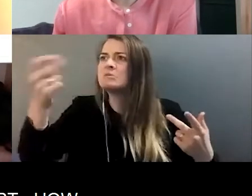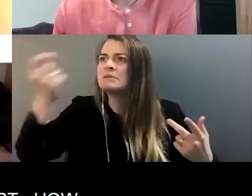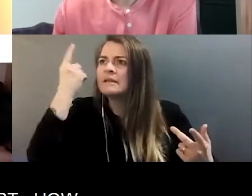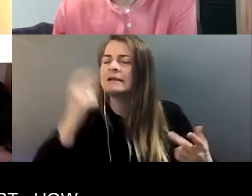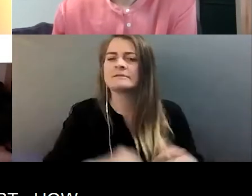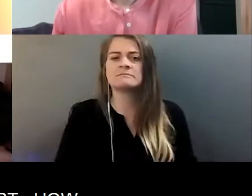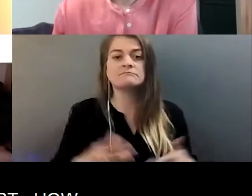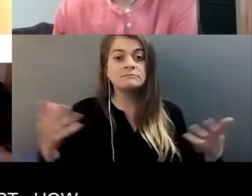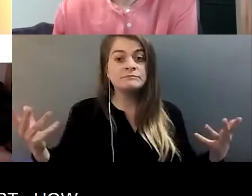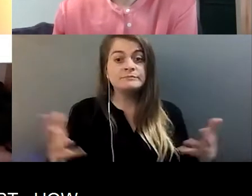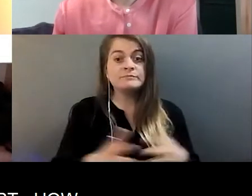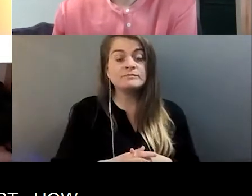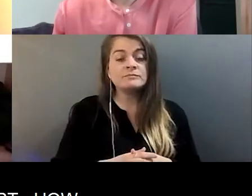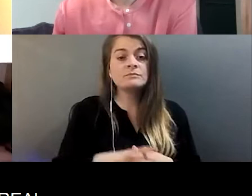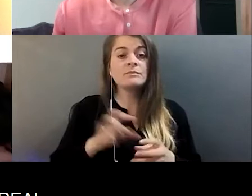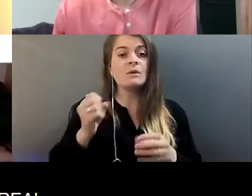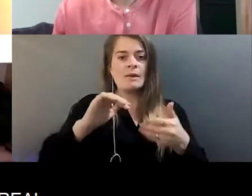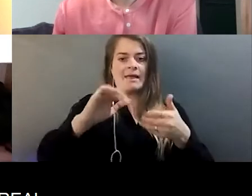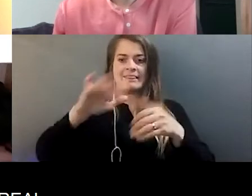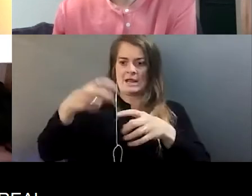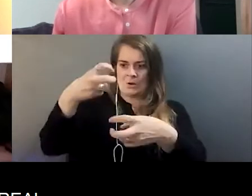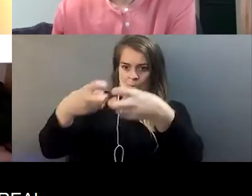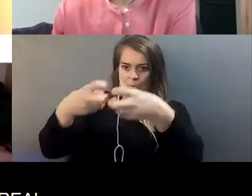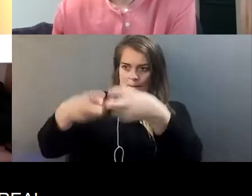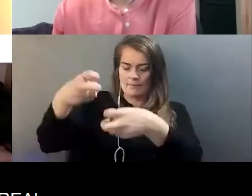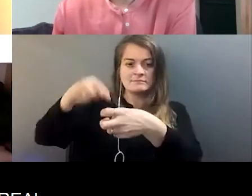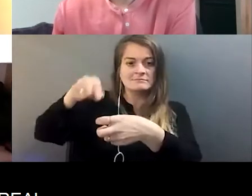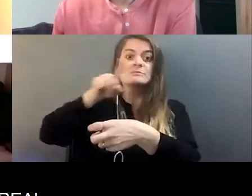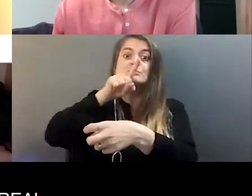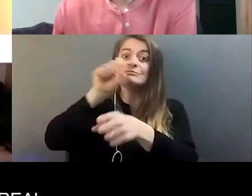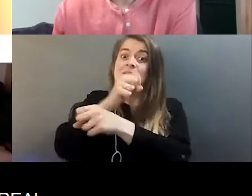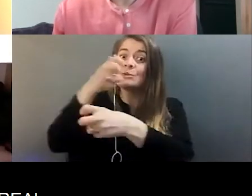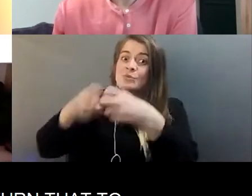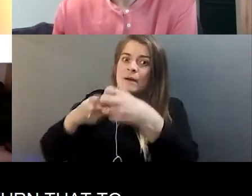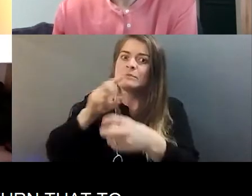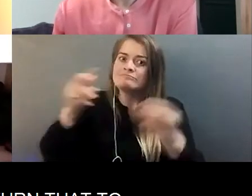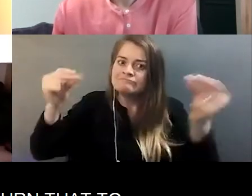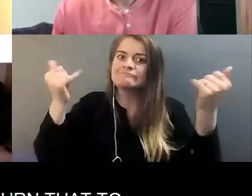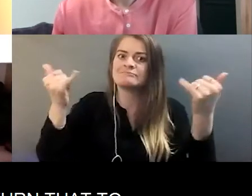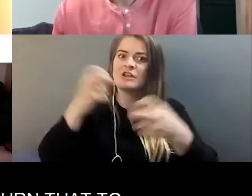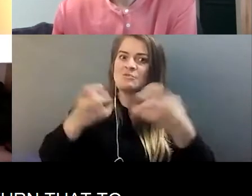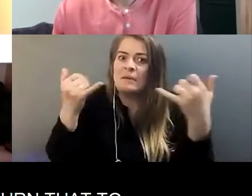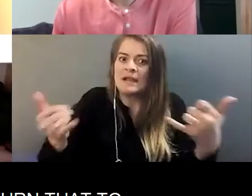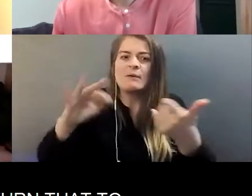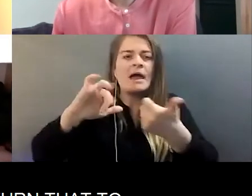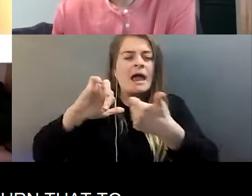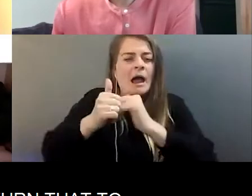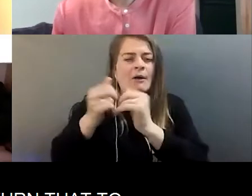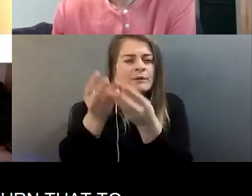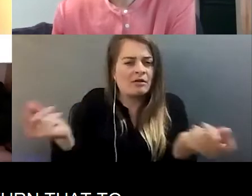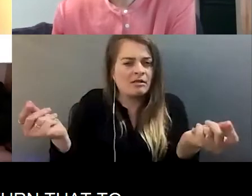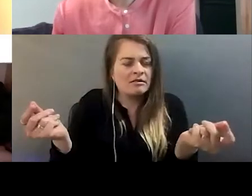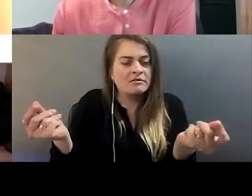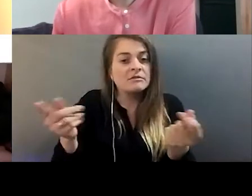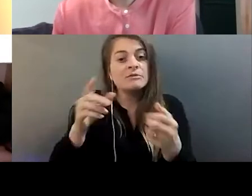support. How do we address this very real, very immediate concern? And I turn that to